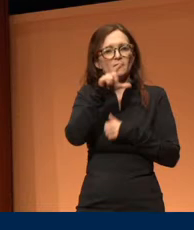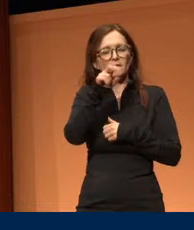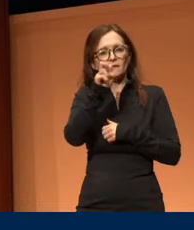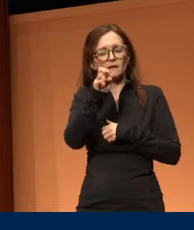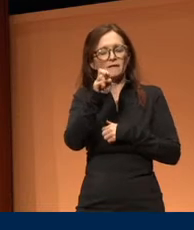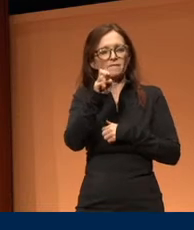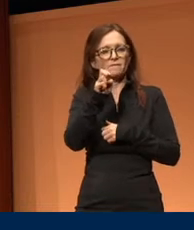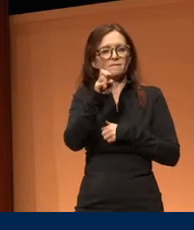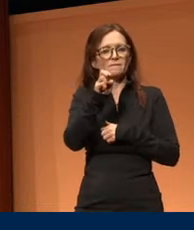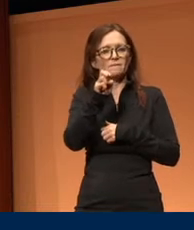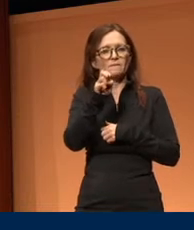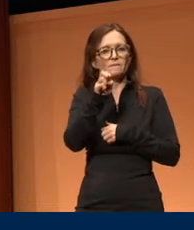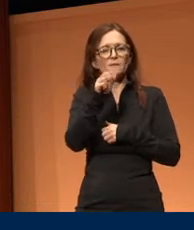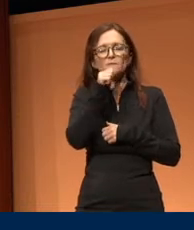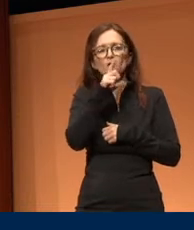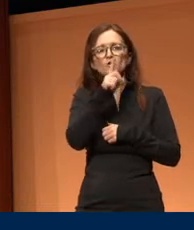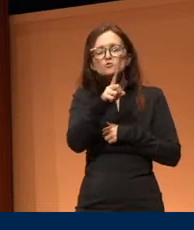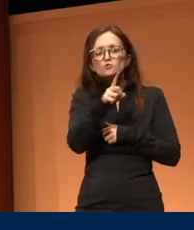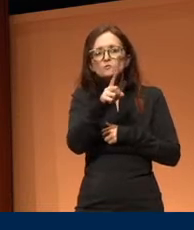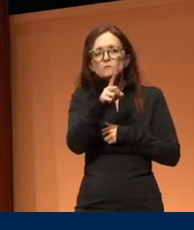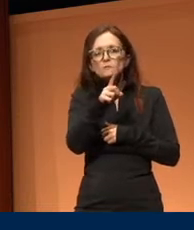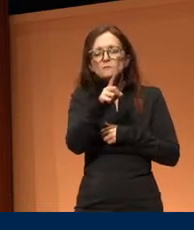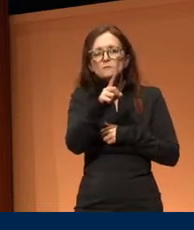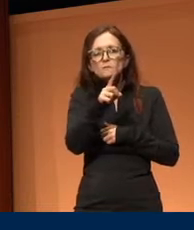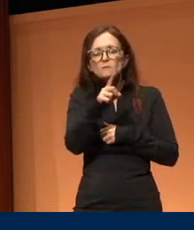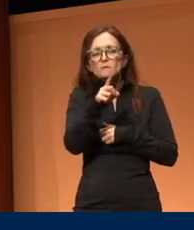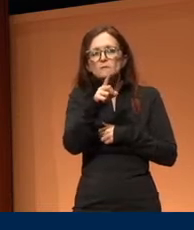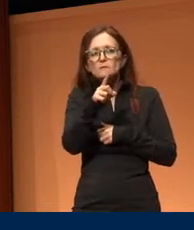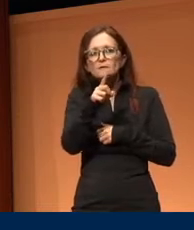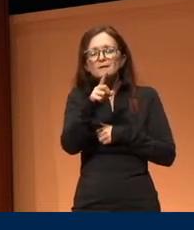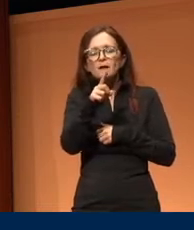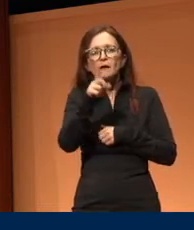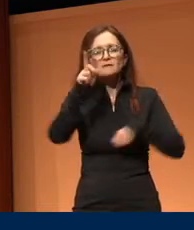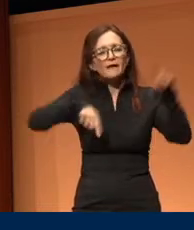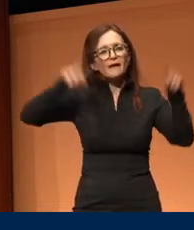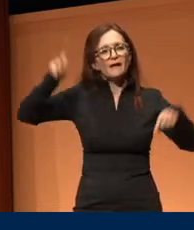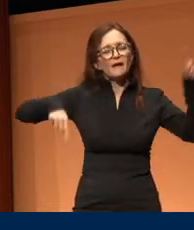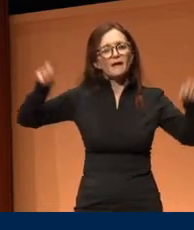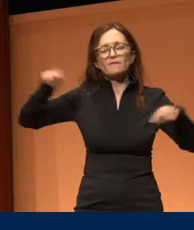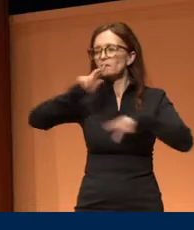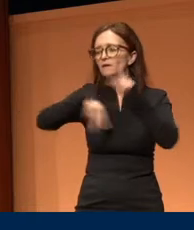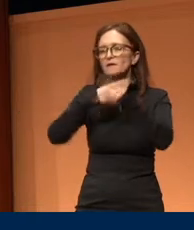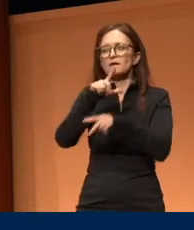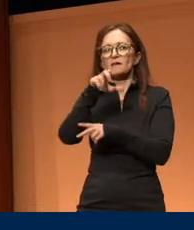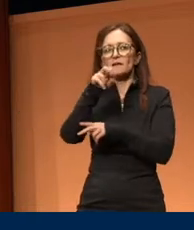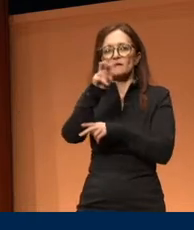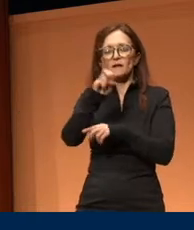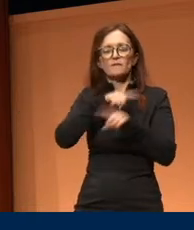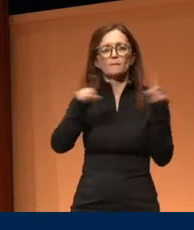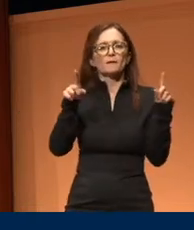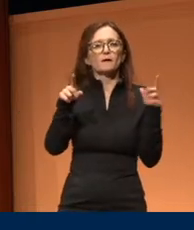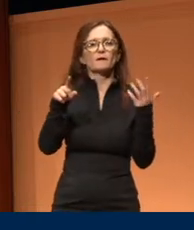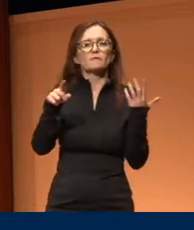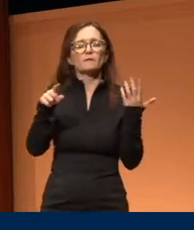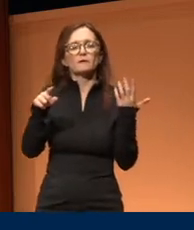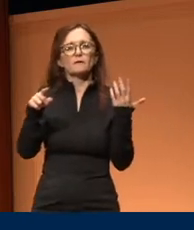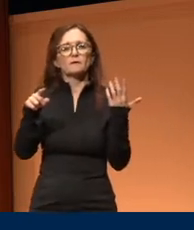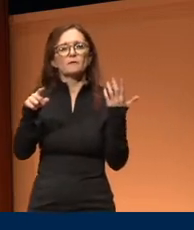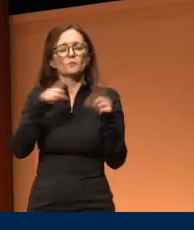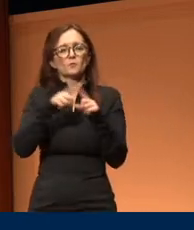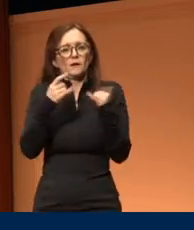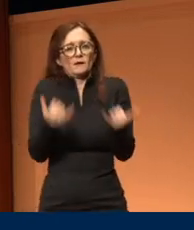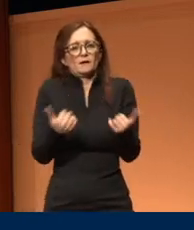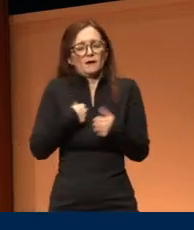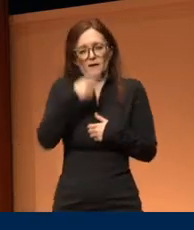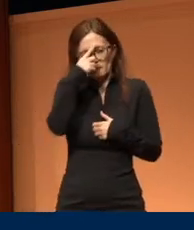So I'm not sure I would want to necessarily pluralize indefinitely, the sort of give you a typology of all the kinds of love, because right now I think